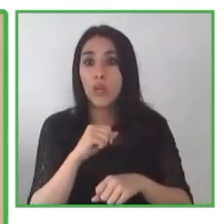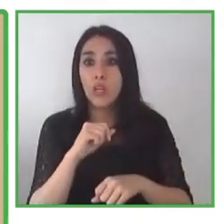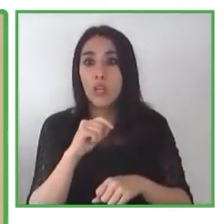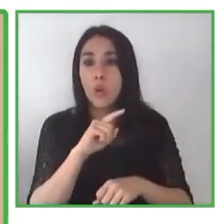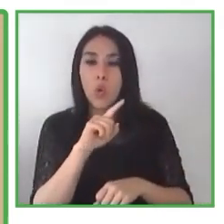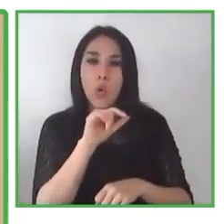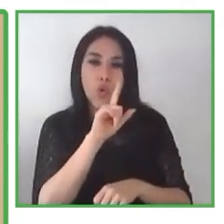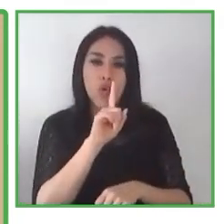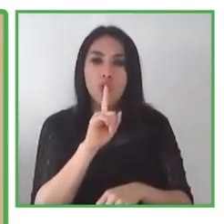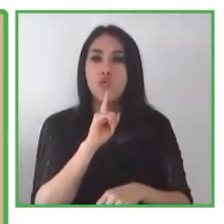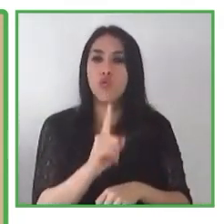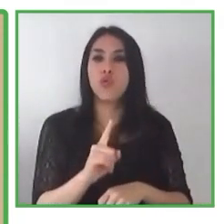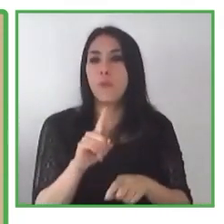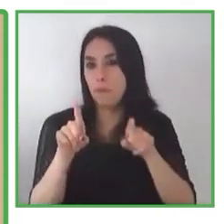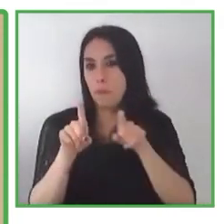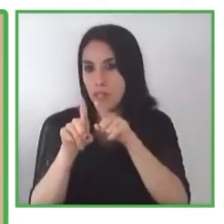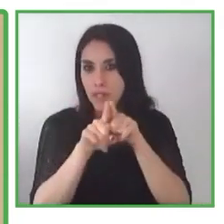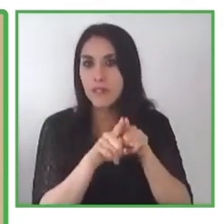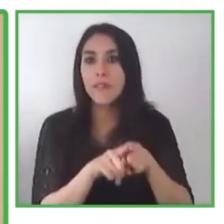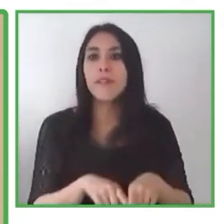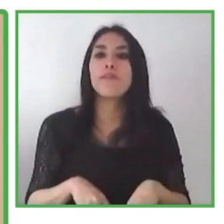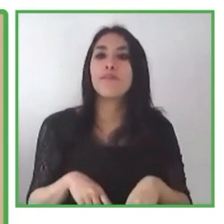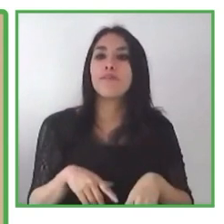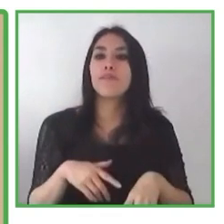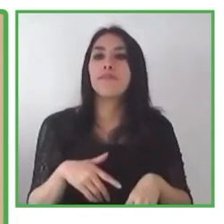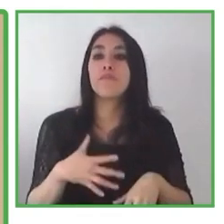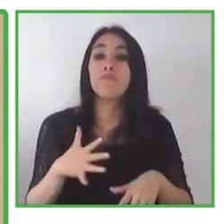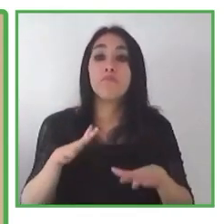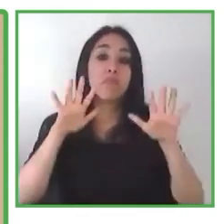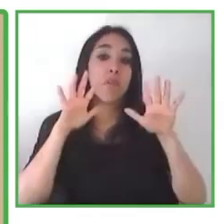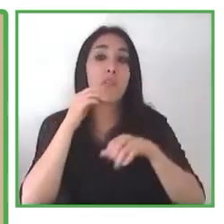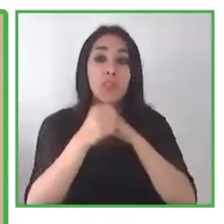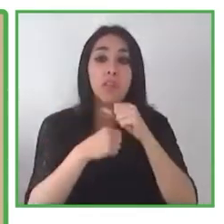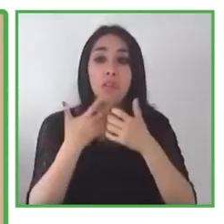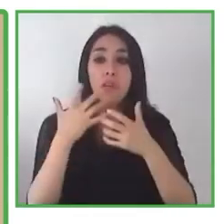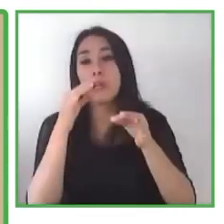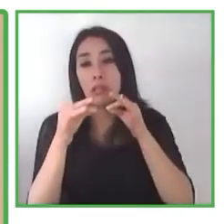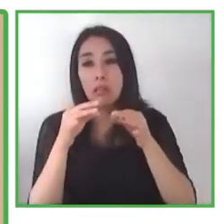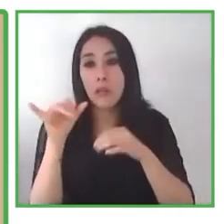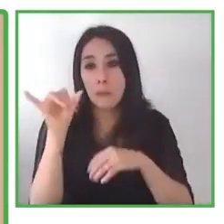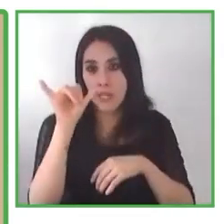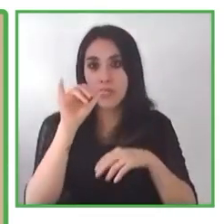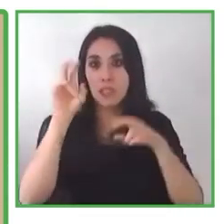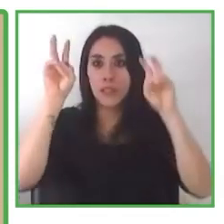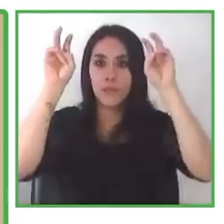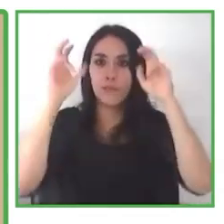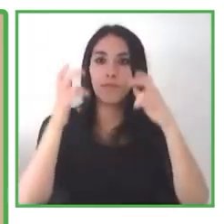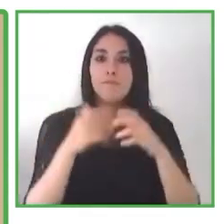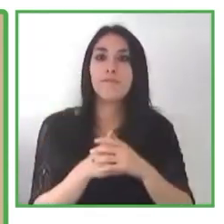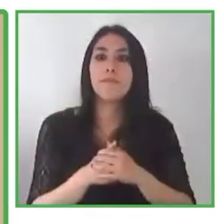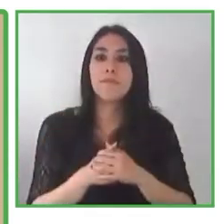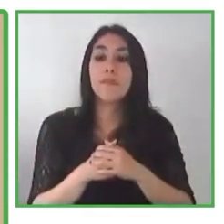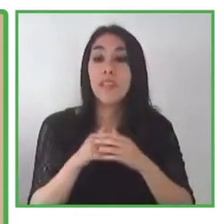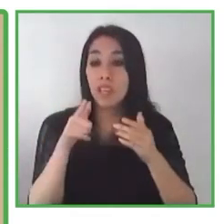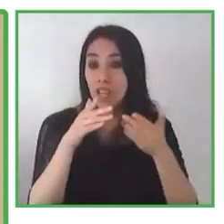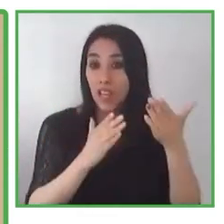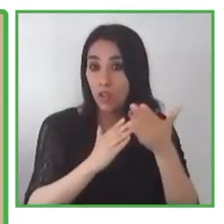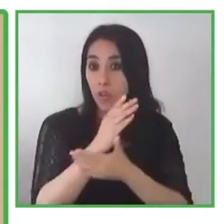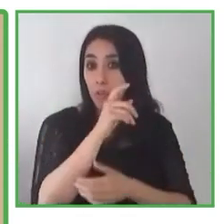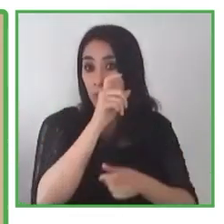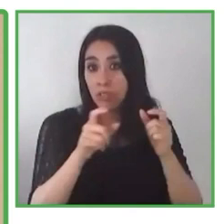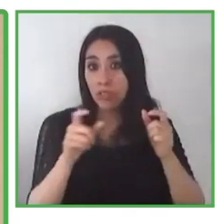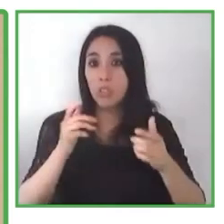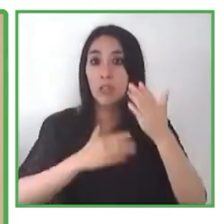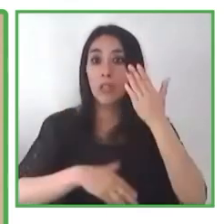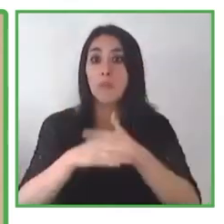are not the same, because they do not have access to the same possibilities. There are